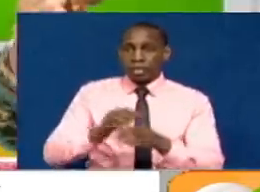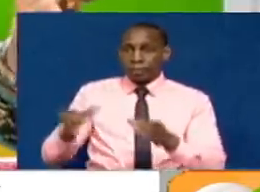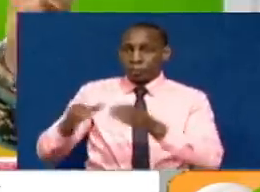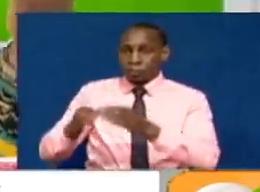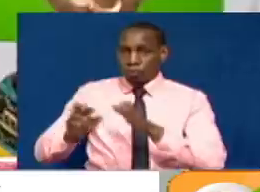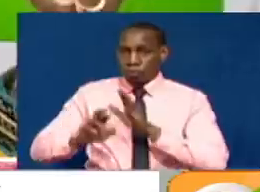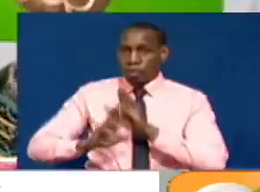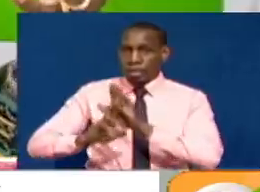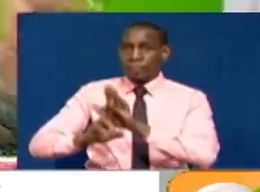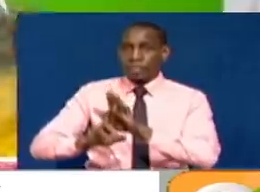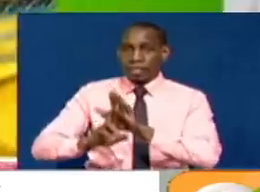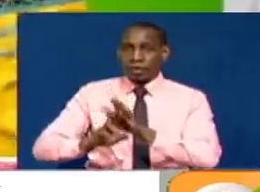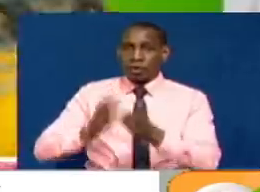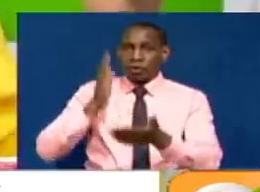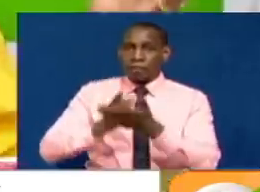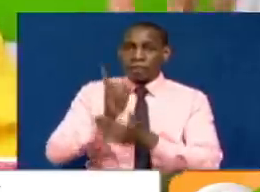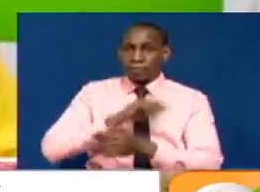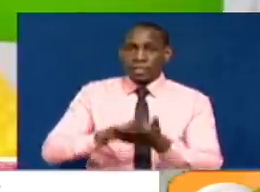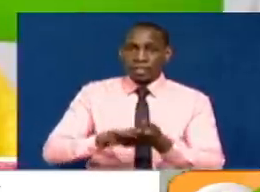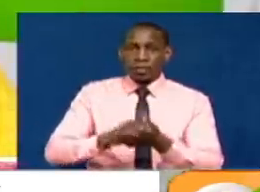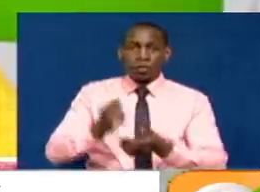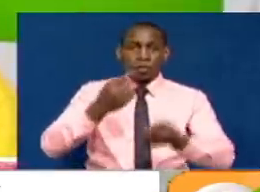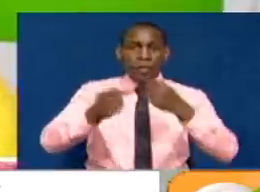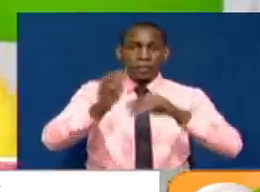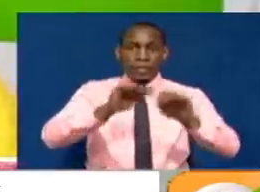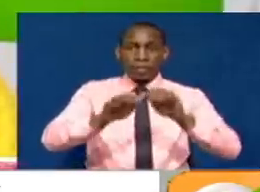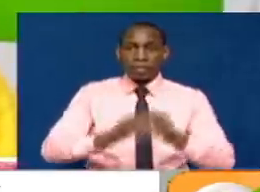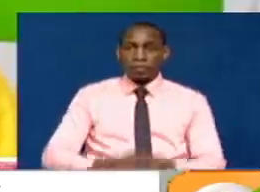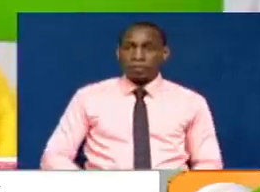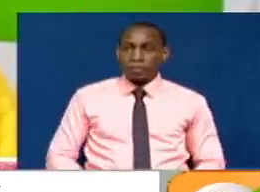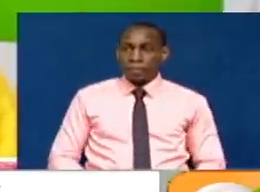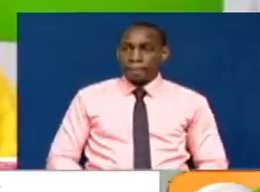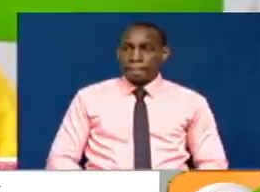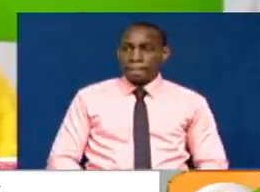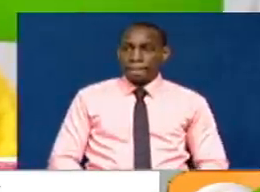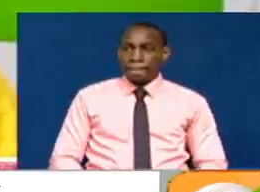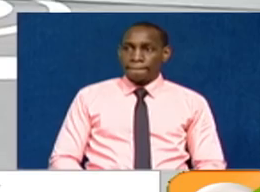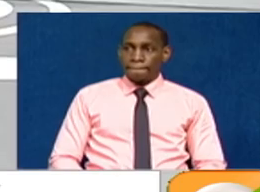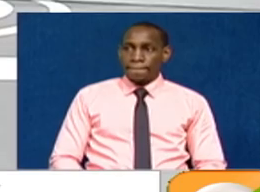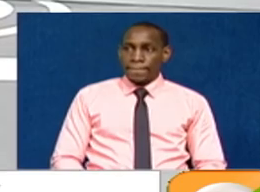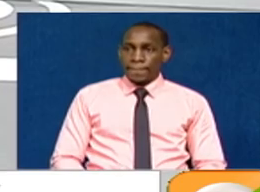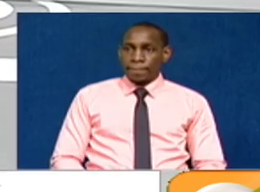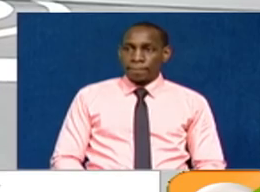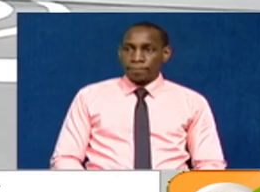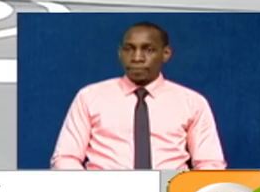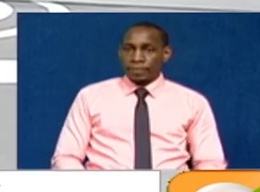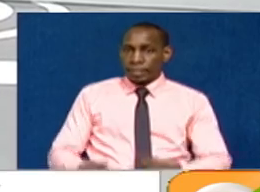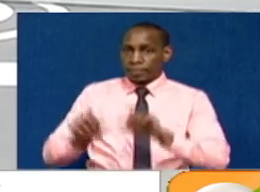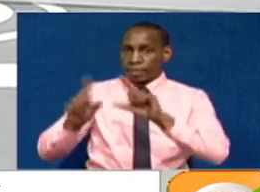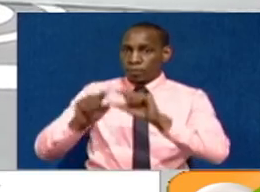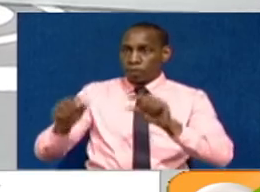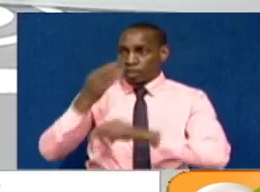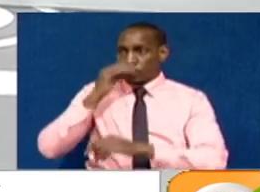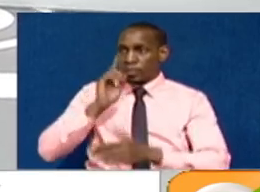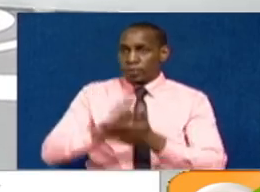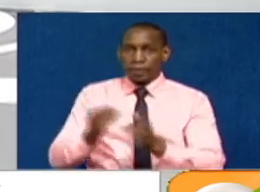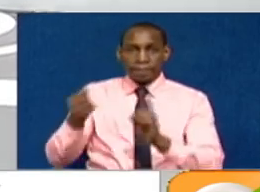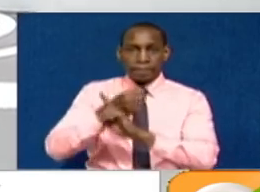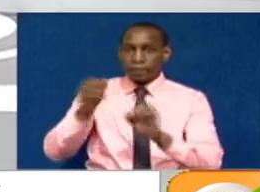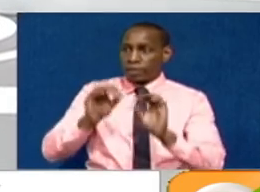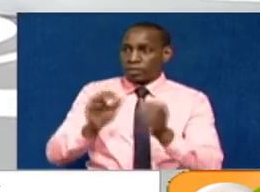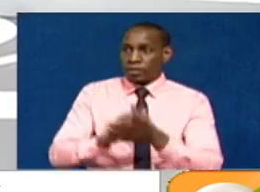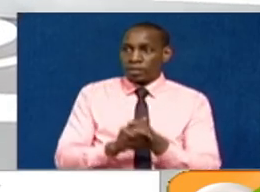fulani in a particular place, you're almost eschewing. So getting that tikiti, I think, is a bigger battle than the actual election. And that's what you heard DP Ruto saying, you know, there will be no violence,